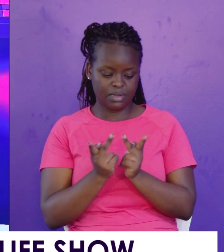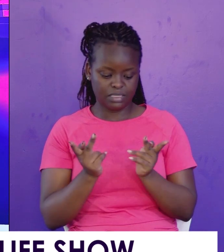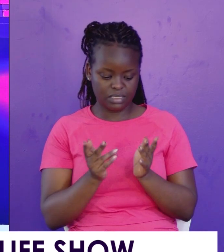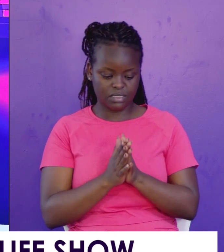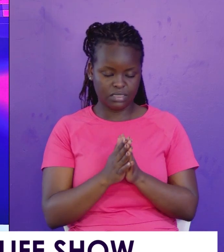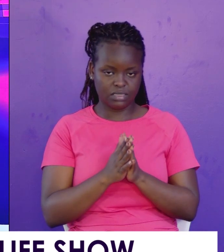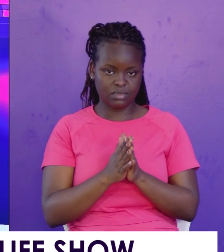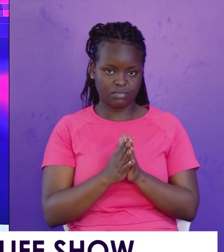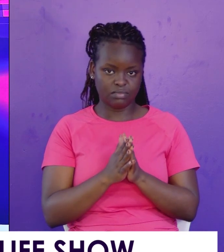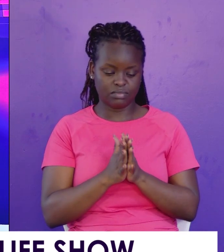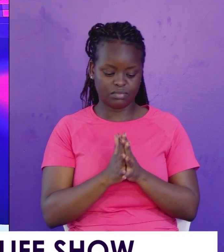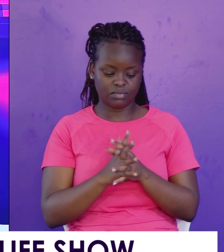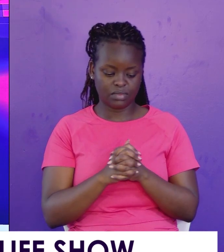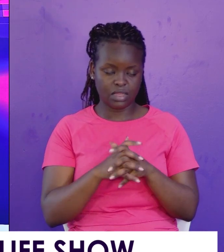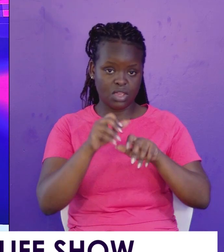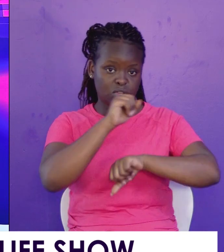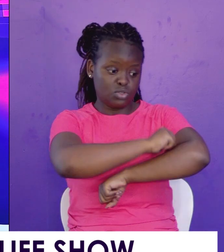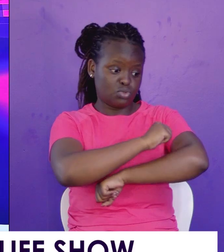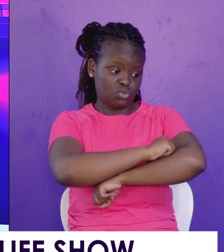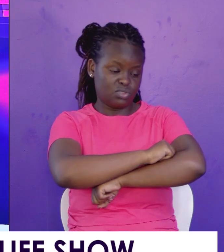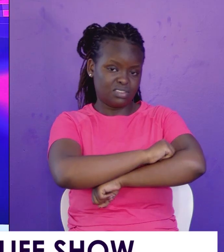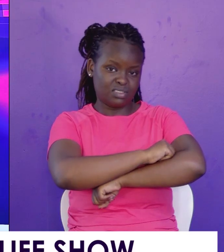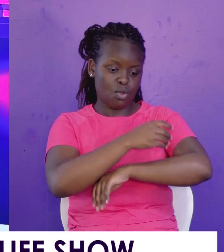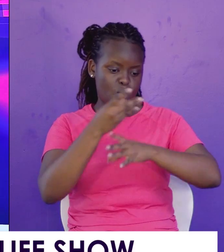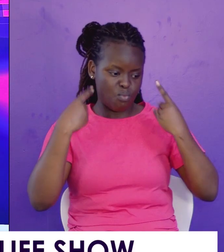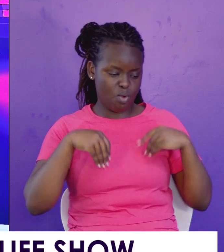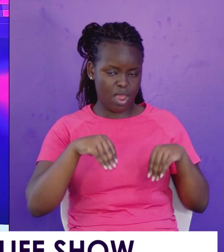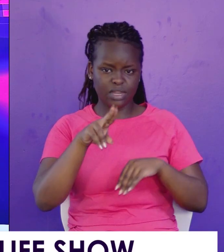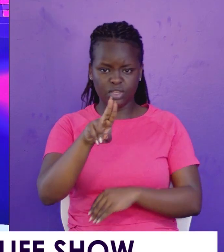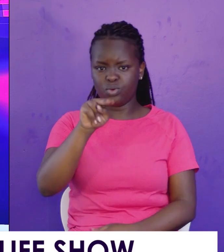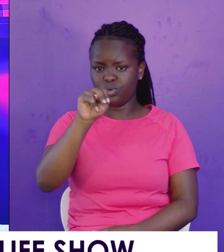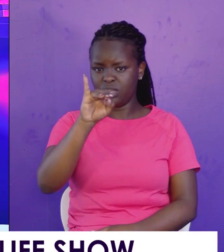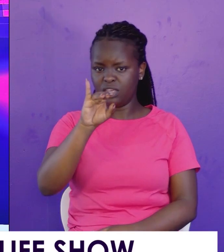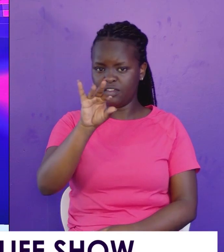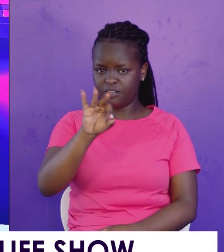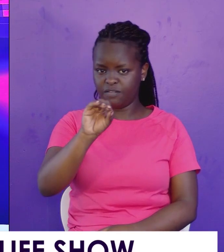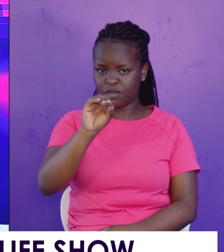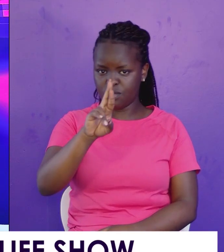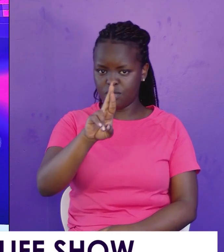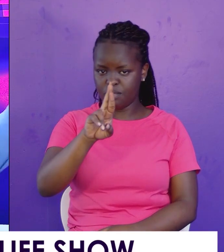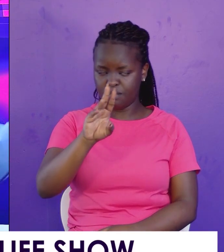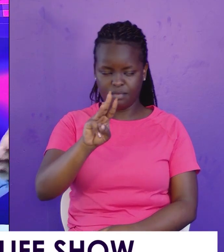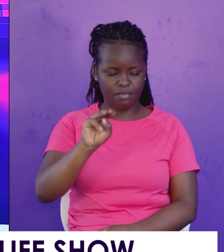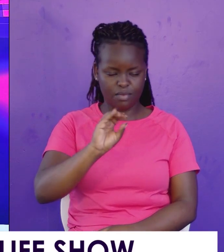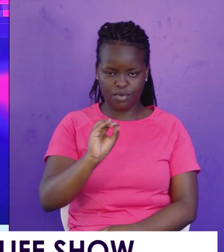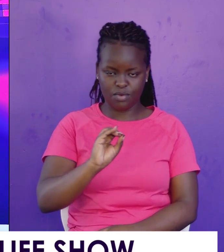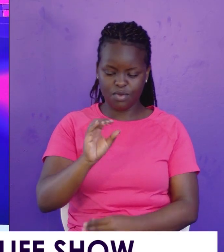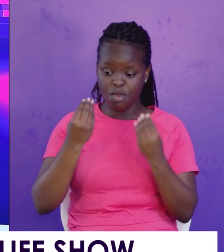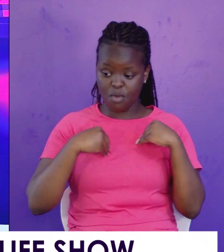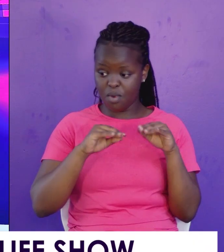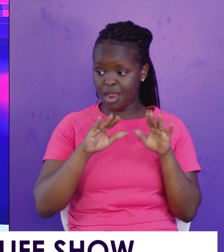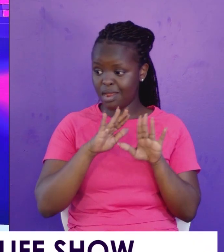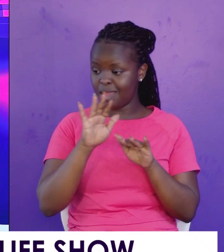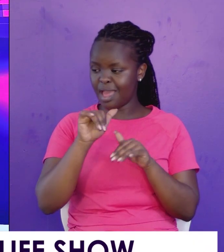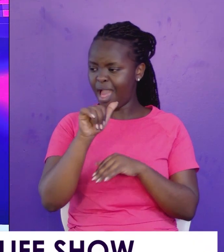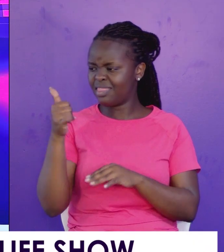of, schools are no longer uniforming. Okay. They're just wearing anything else, but you have to be neat, so to speak. So